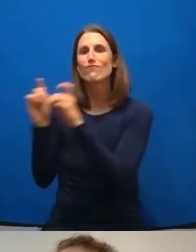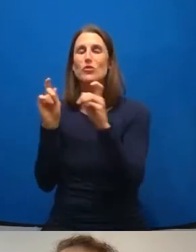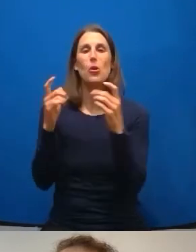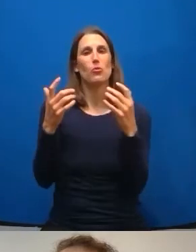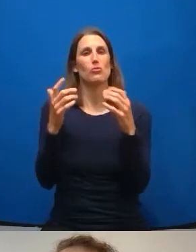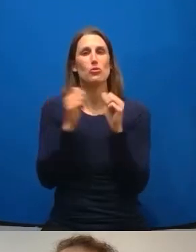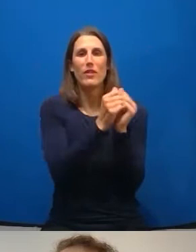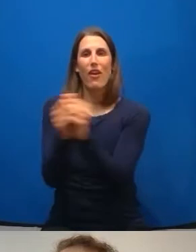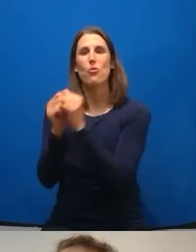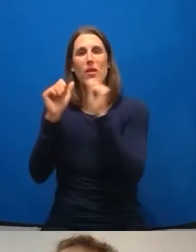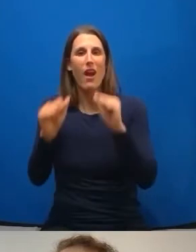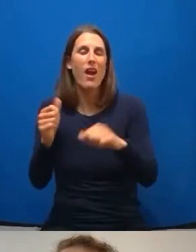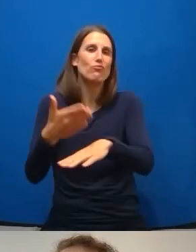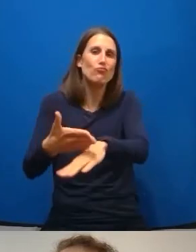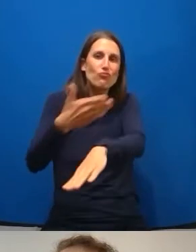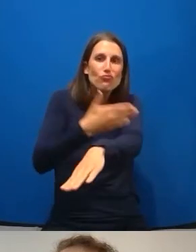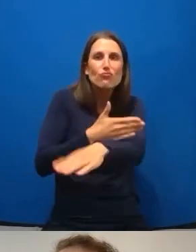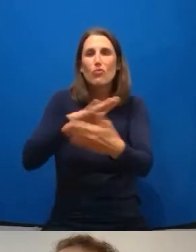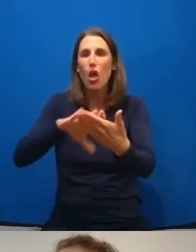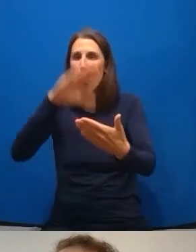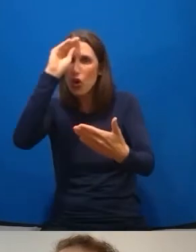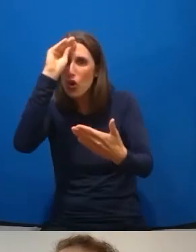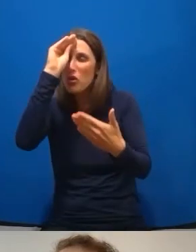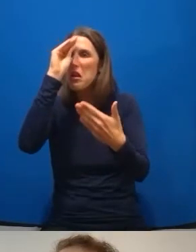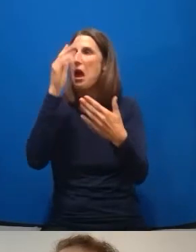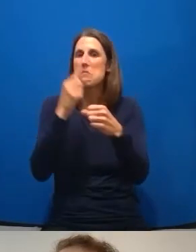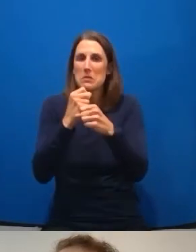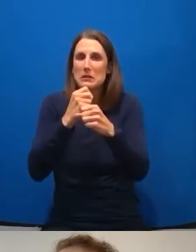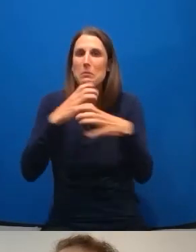together as we move forward into July.